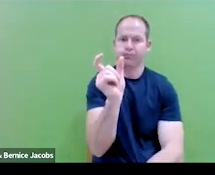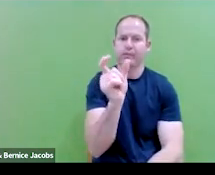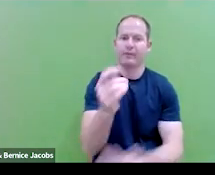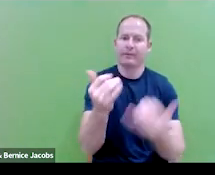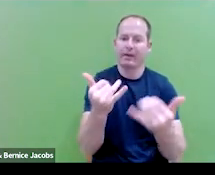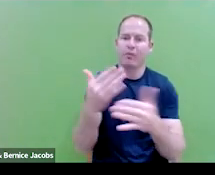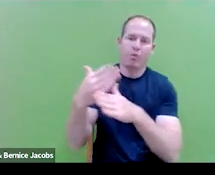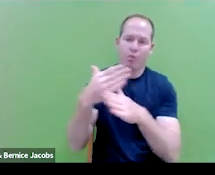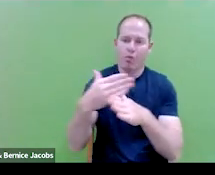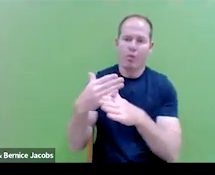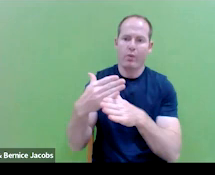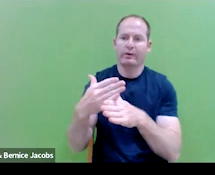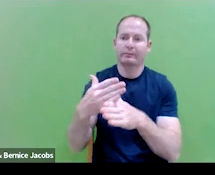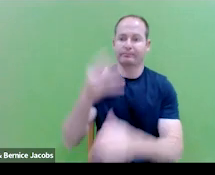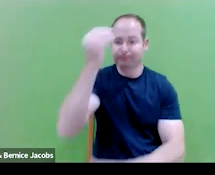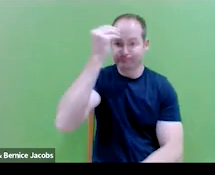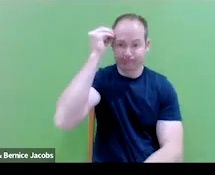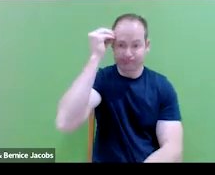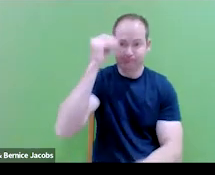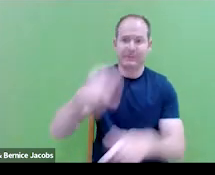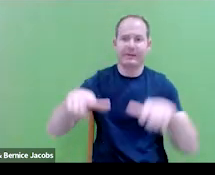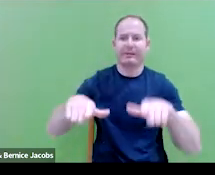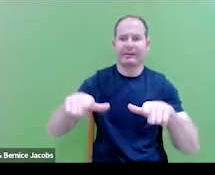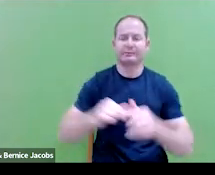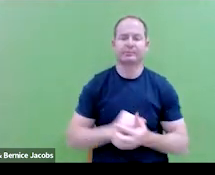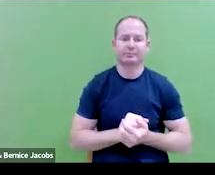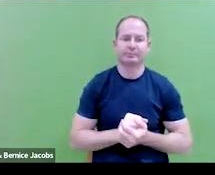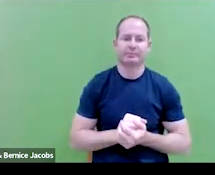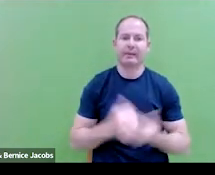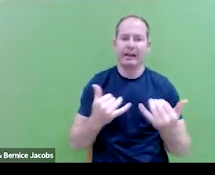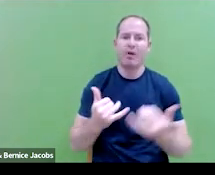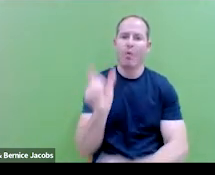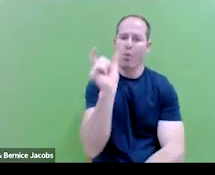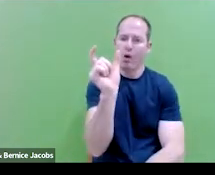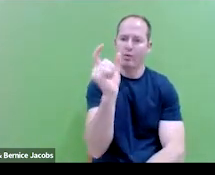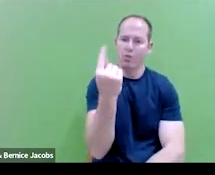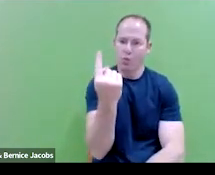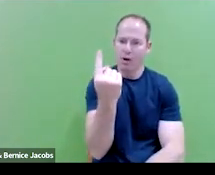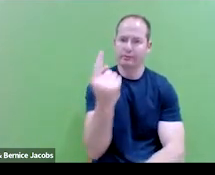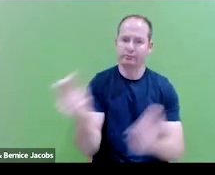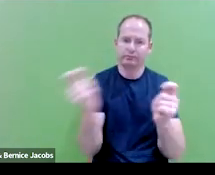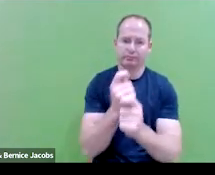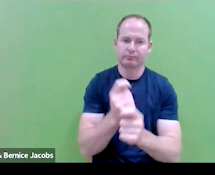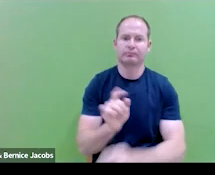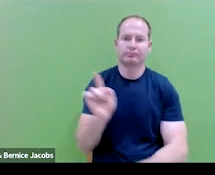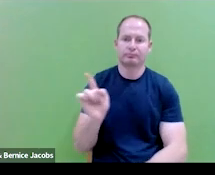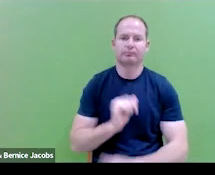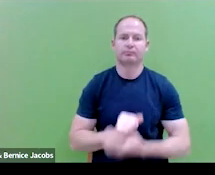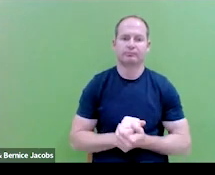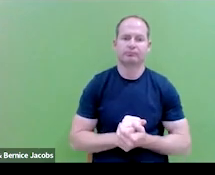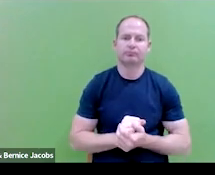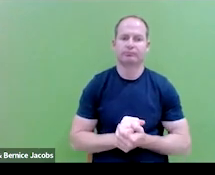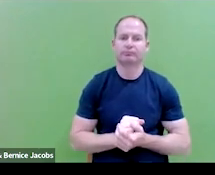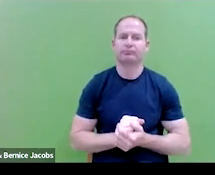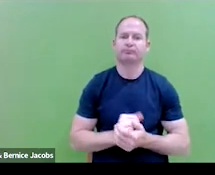in remembering them, and each one becomes 1 word. We then get equitable,